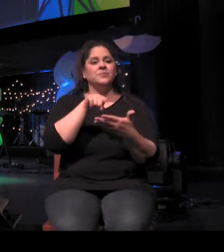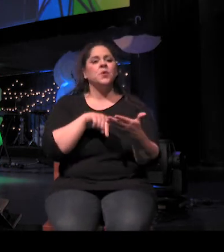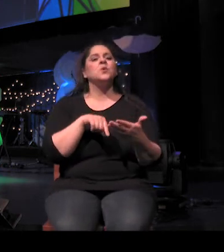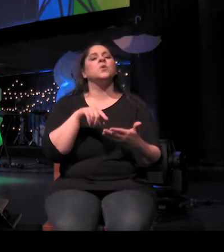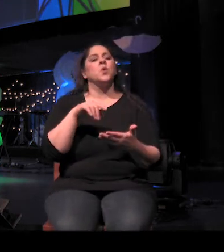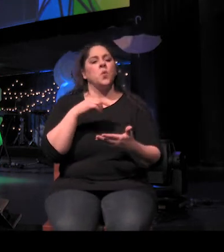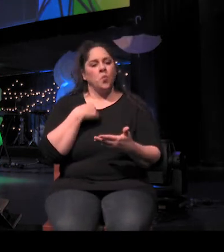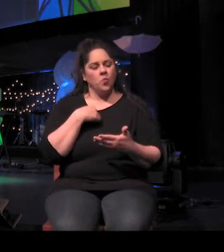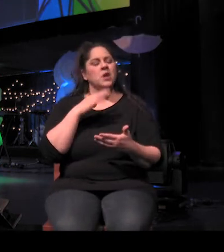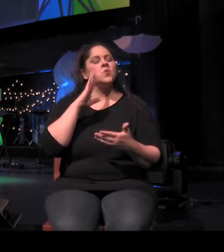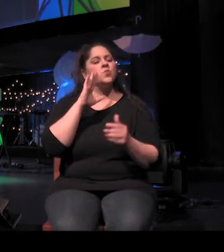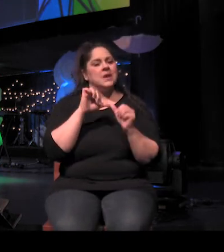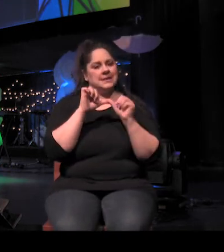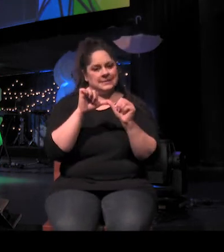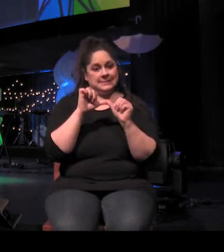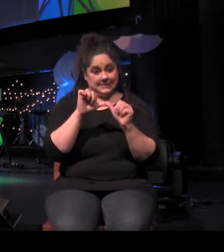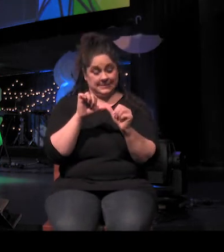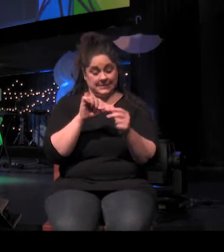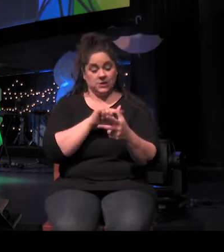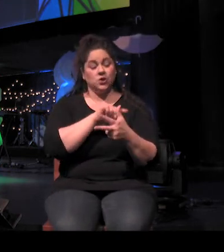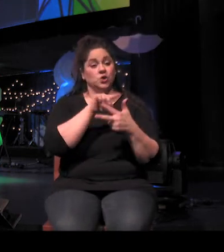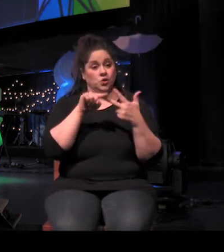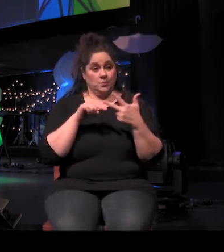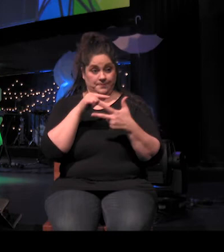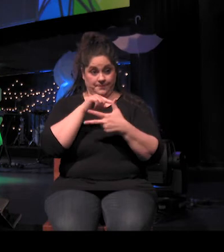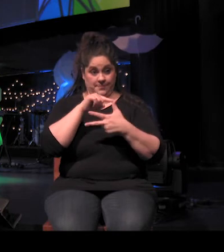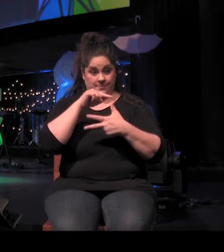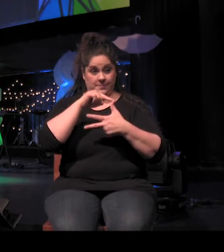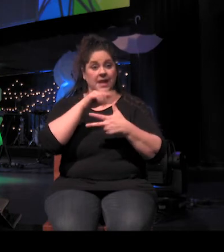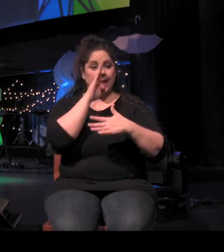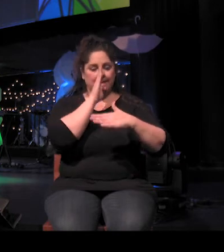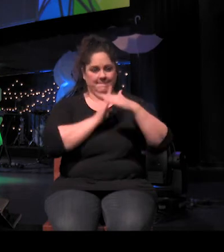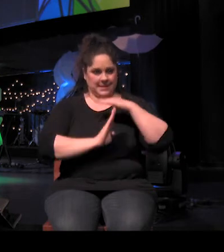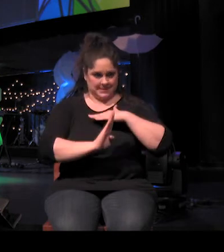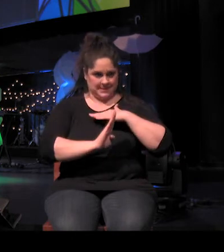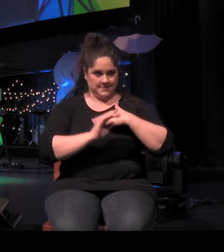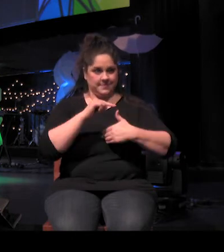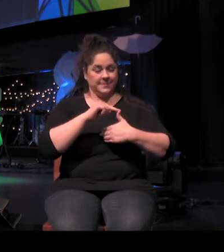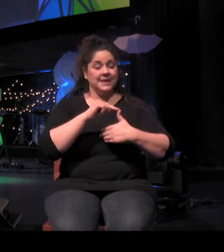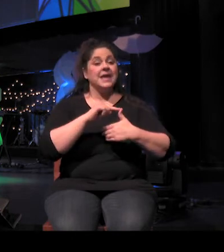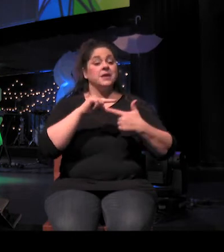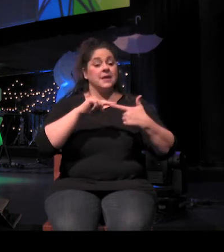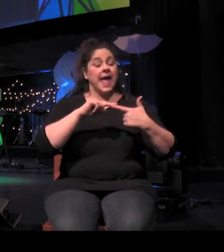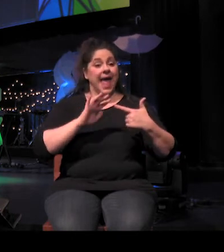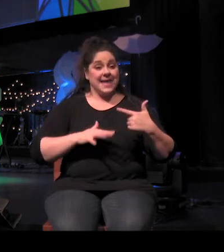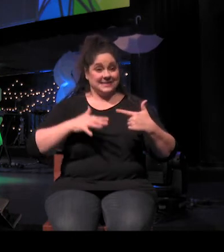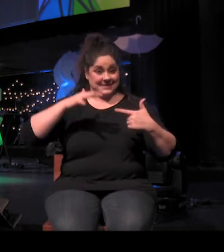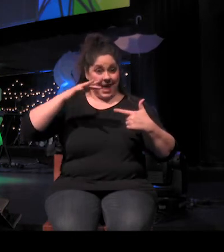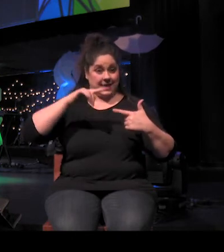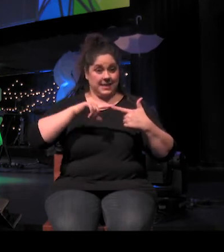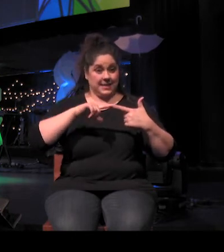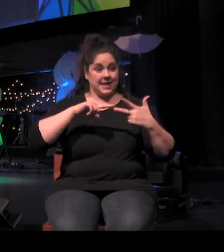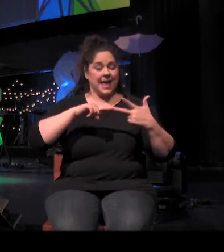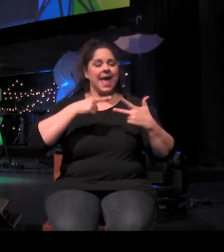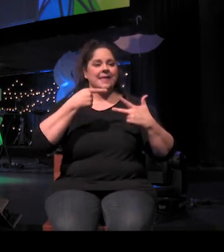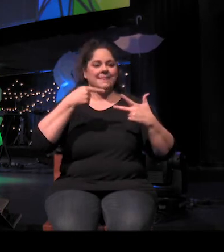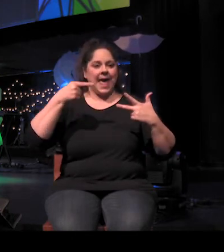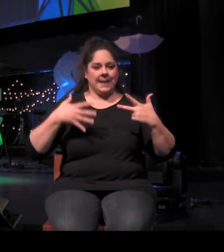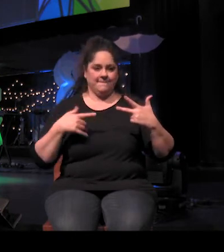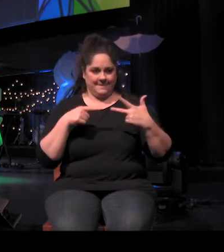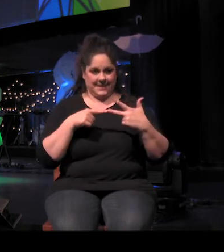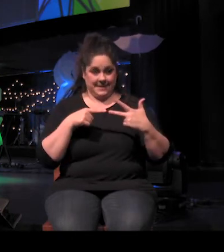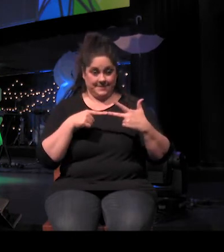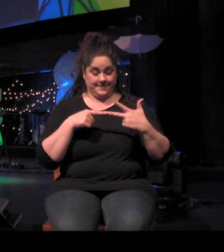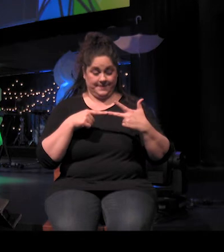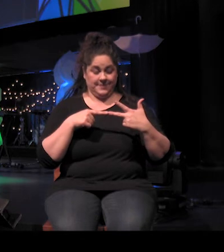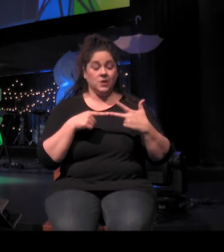experience grace for the humble. And the three areas are, first, humility. He talks about humility. He talks about anxiety. And he talks about the enemy. And